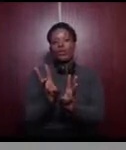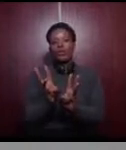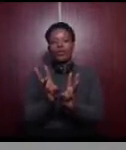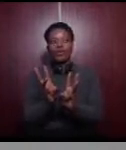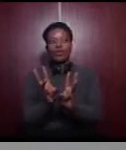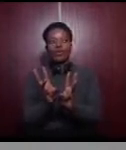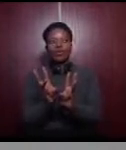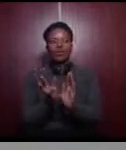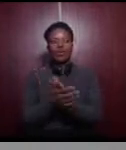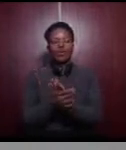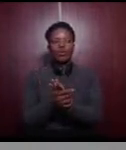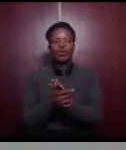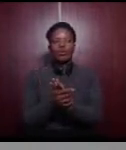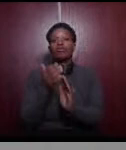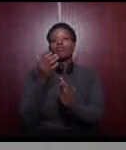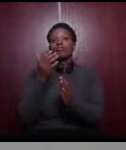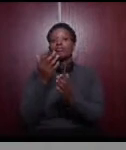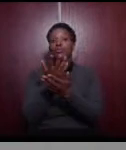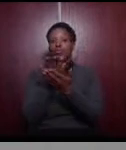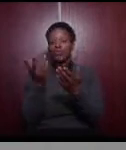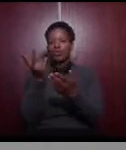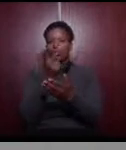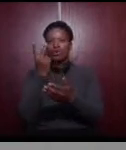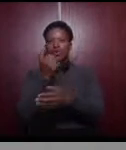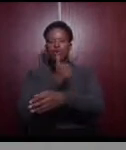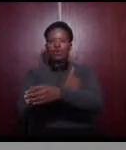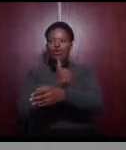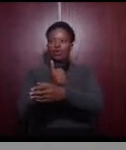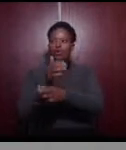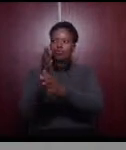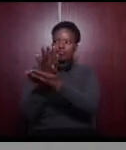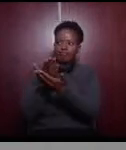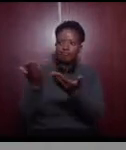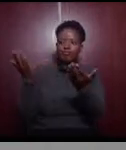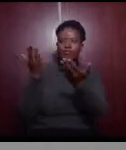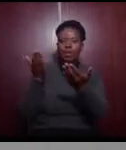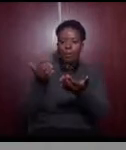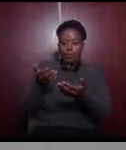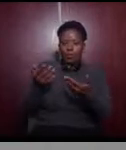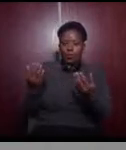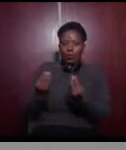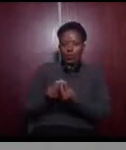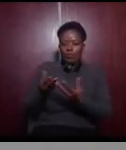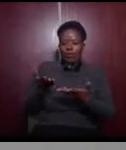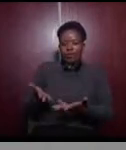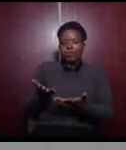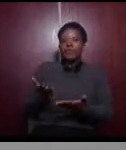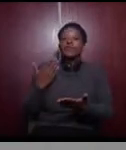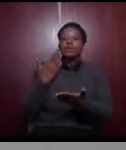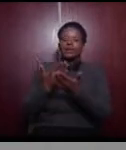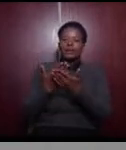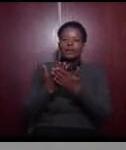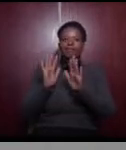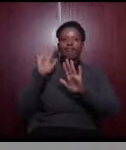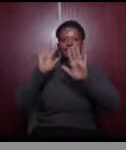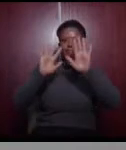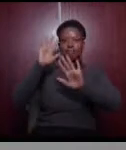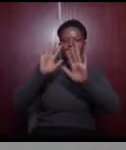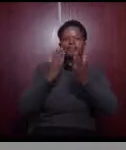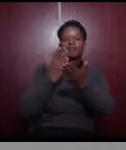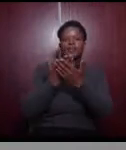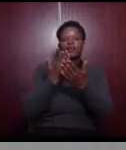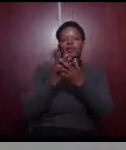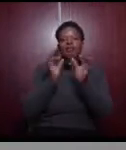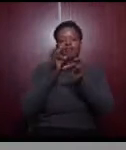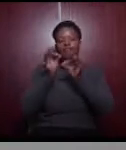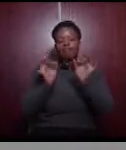the stakeholders that are attending physical to also raise their hands and maybe for clarity seeking